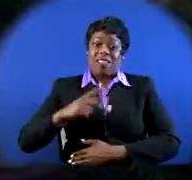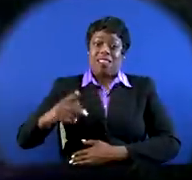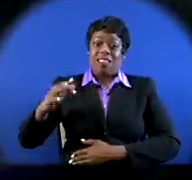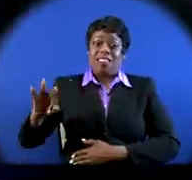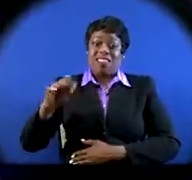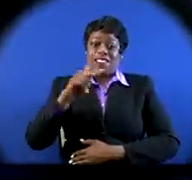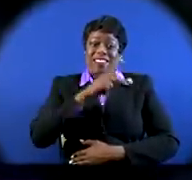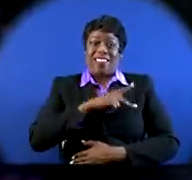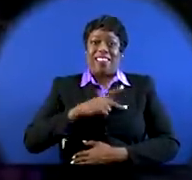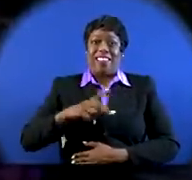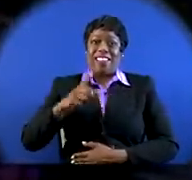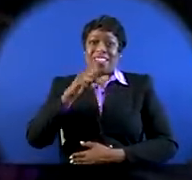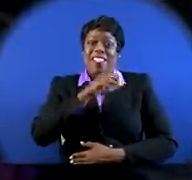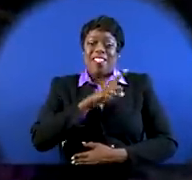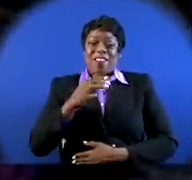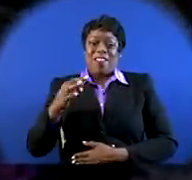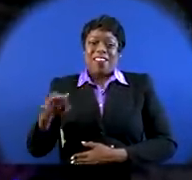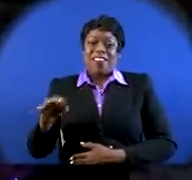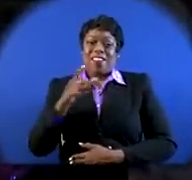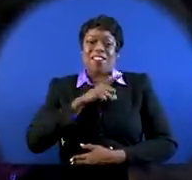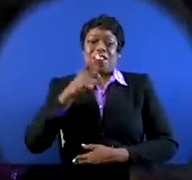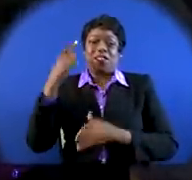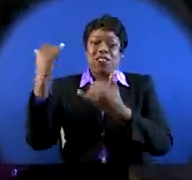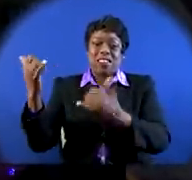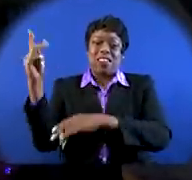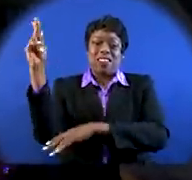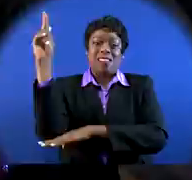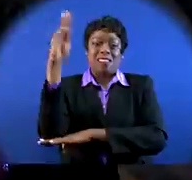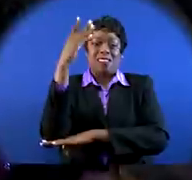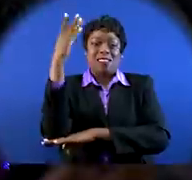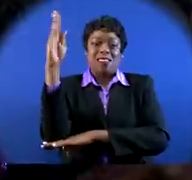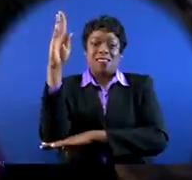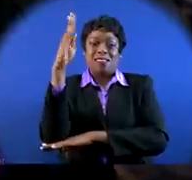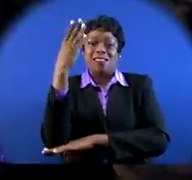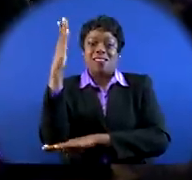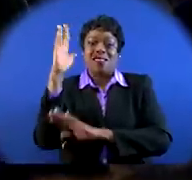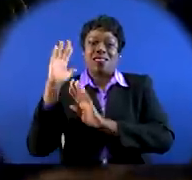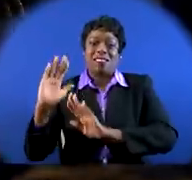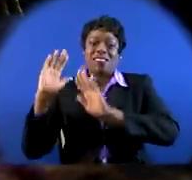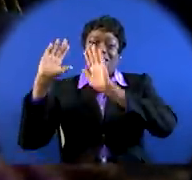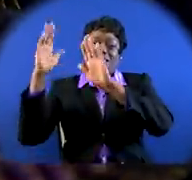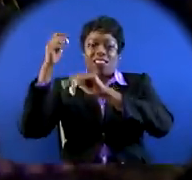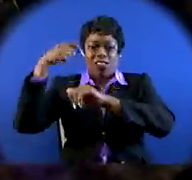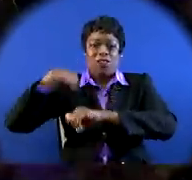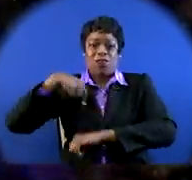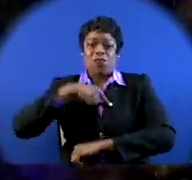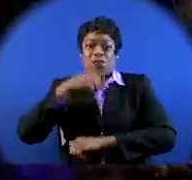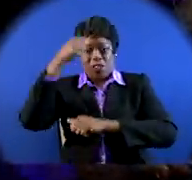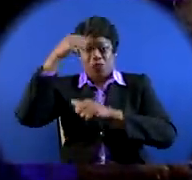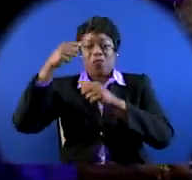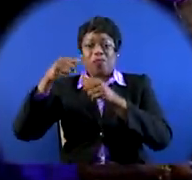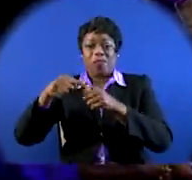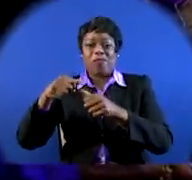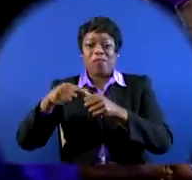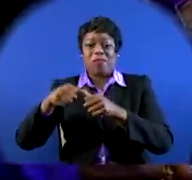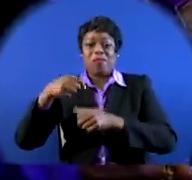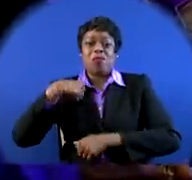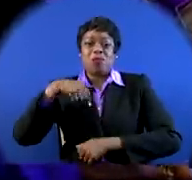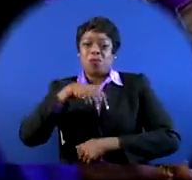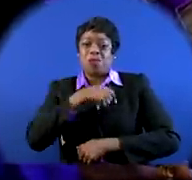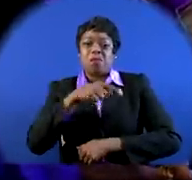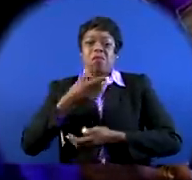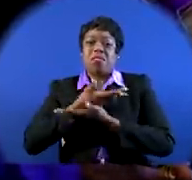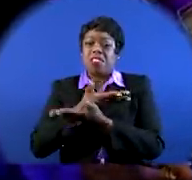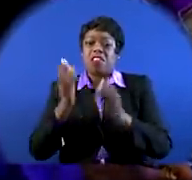kings and Lord of lords. And so this Palm Sunday, we remember. We remember that there is